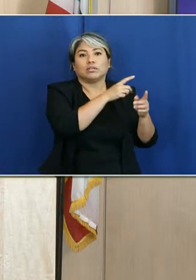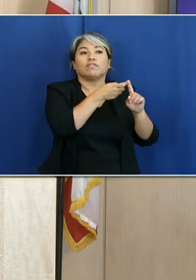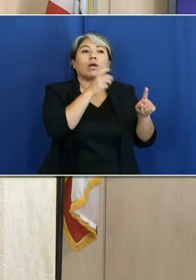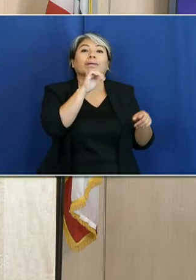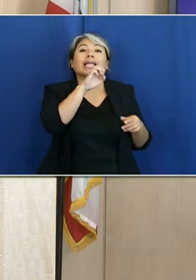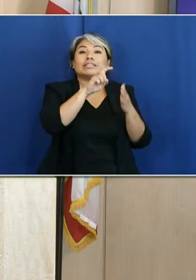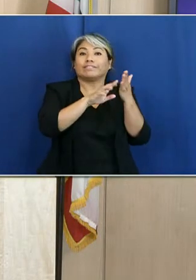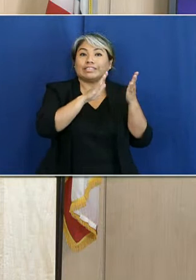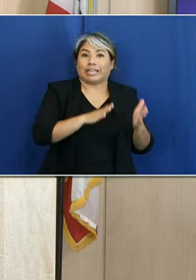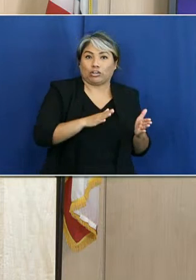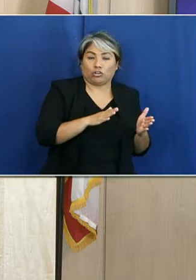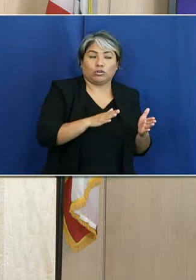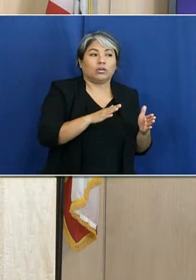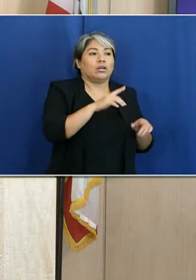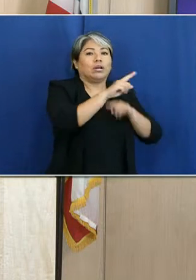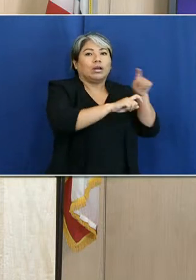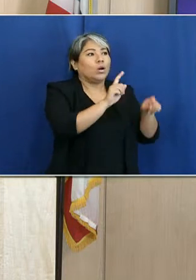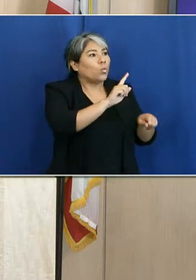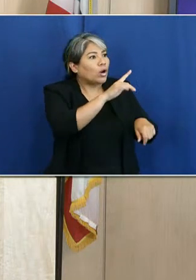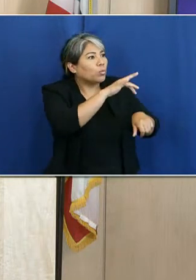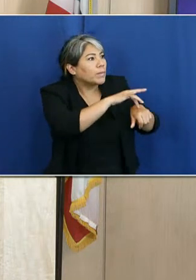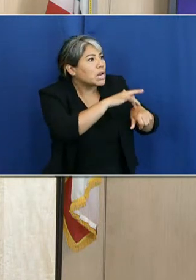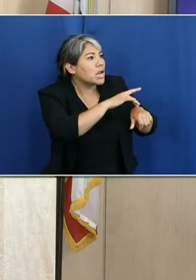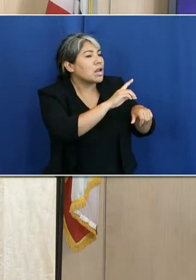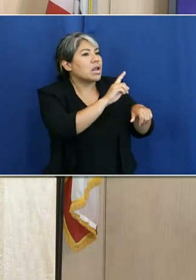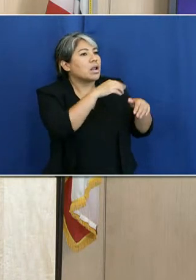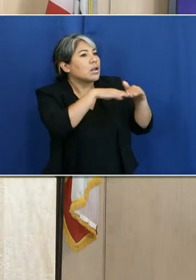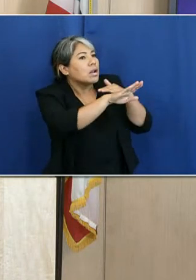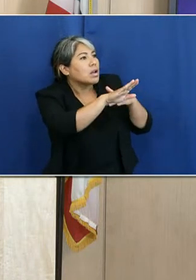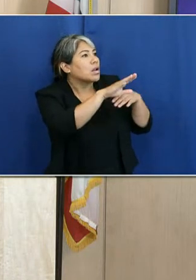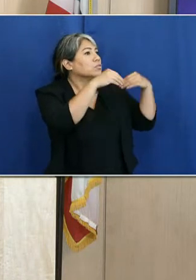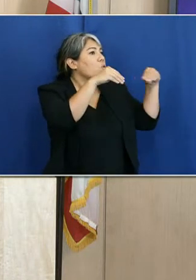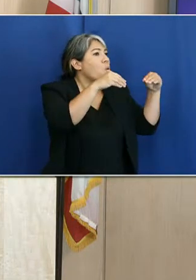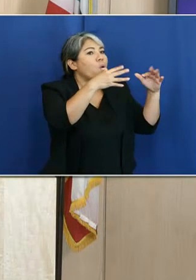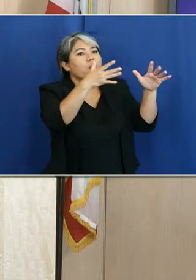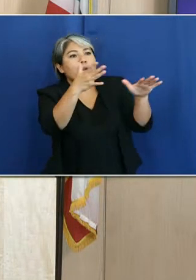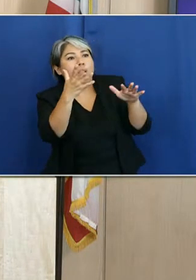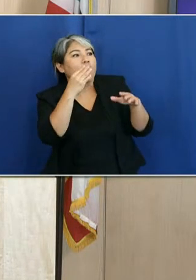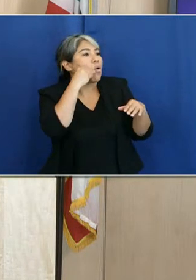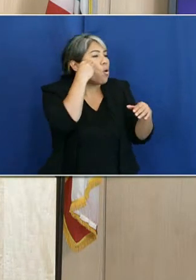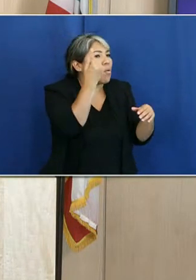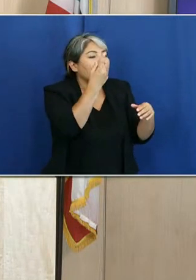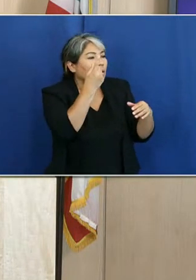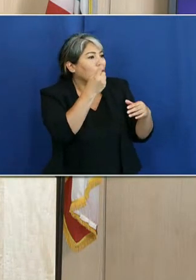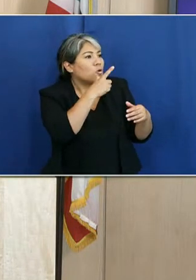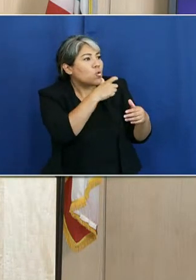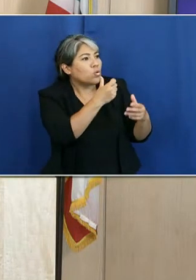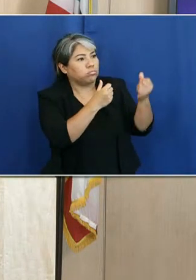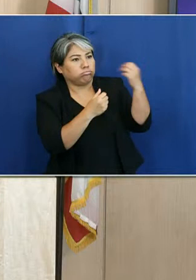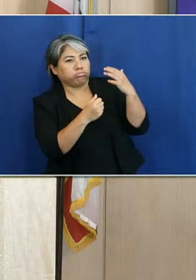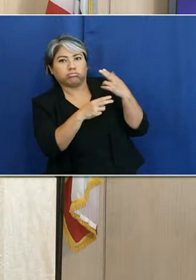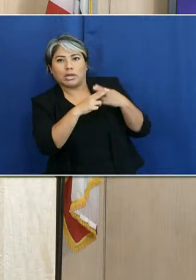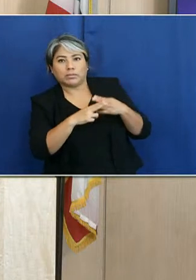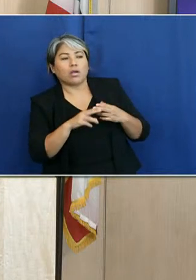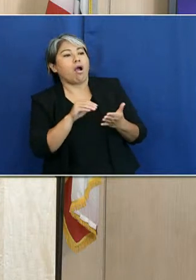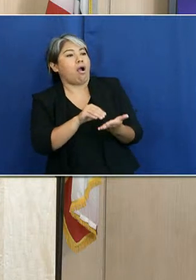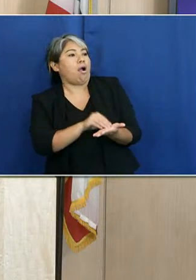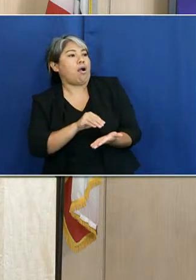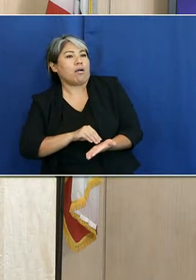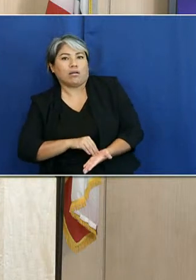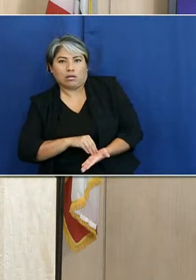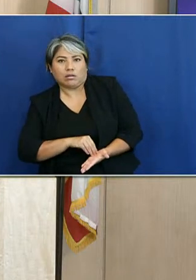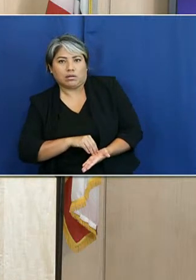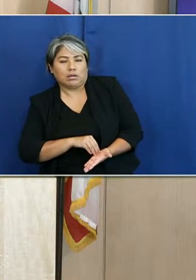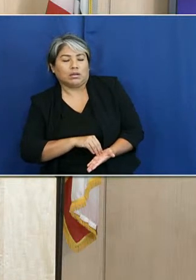gather information about where they've been, who they've been in contact with, so that we can better